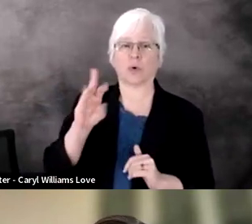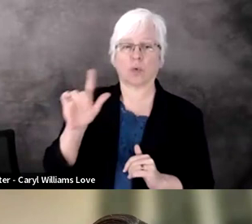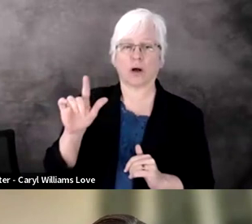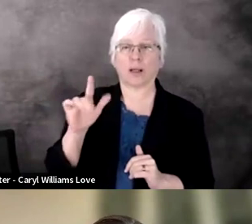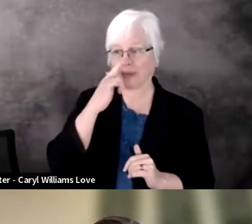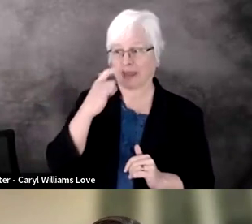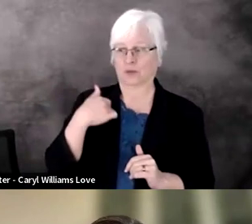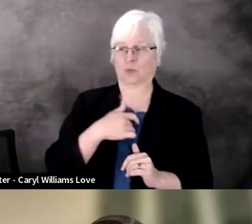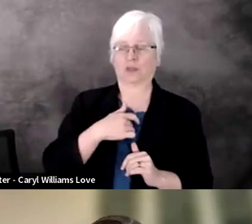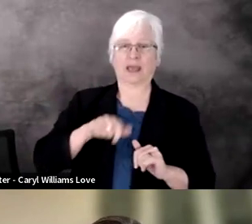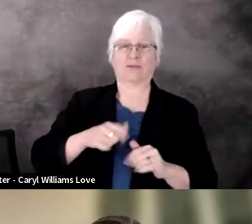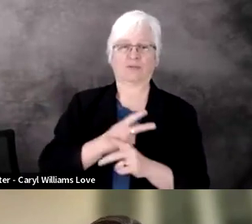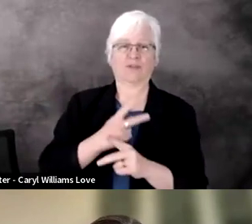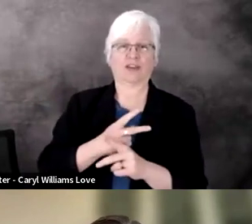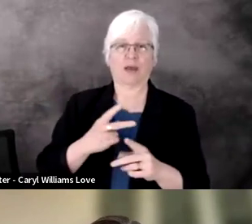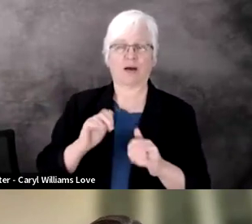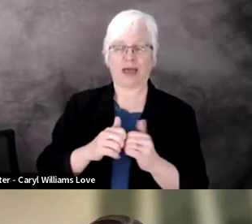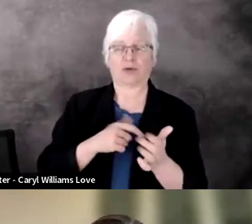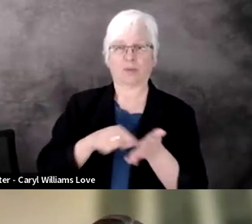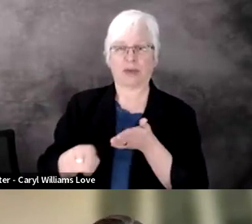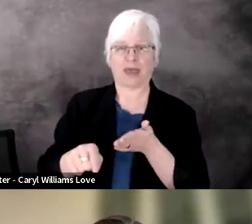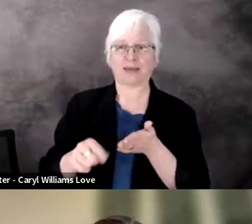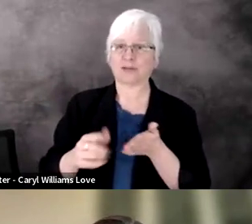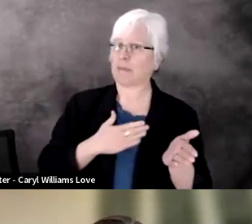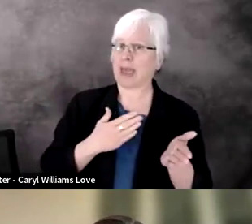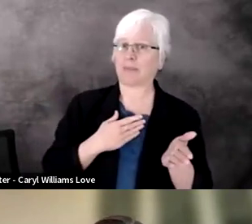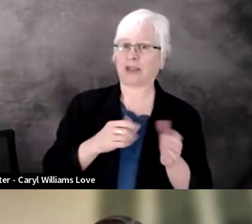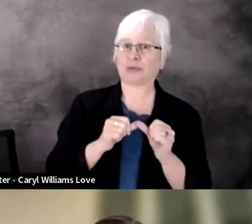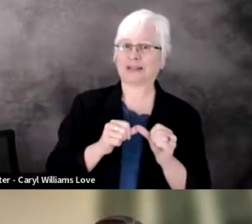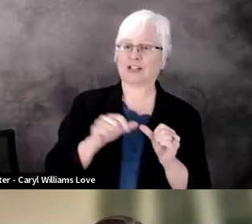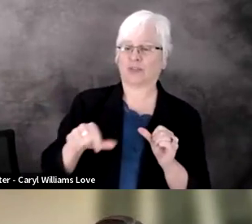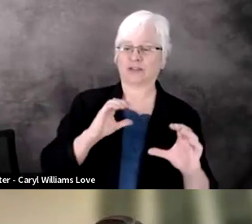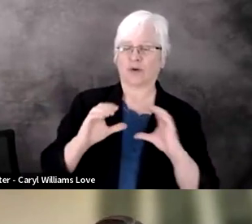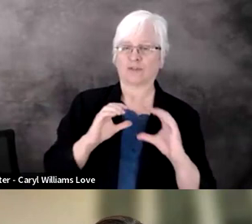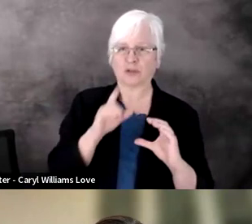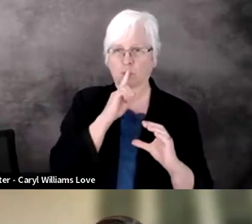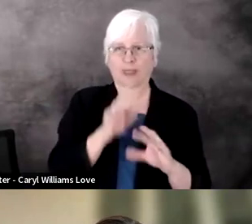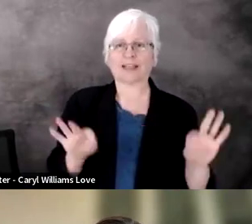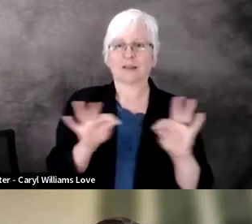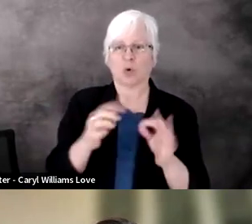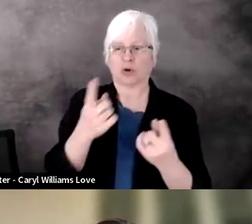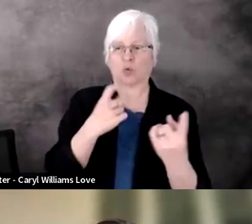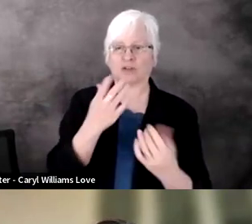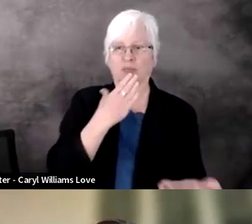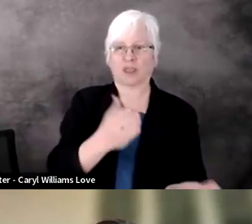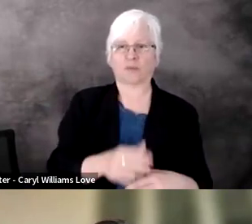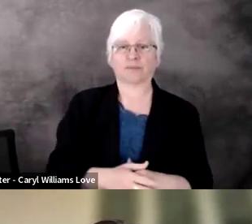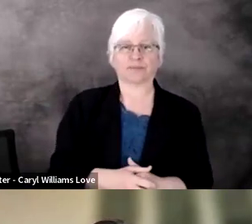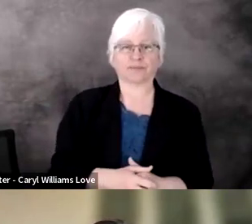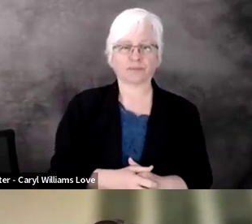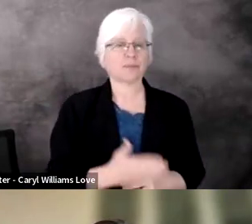and we can do requirements and stuff. So happy to continue this conversation. I think it's a really important question. Thank you so much, Dr.